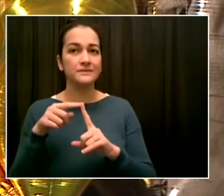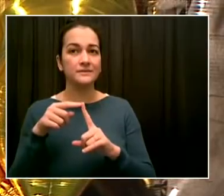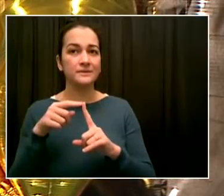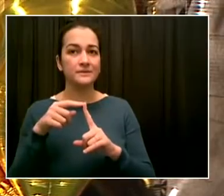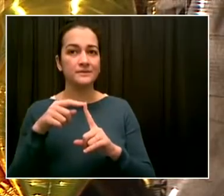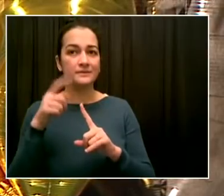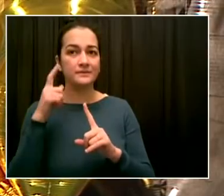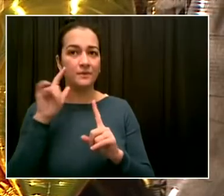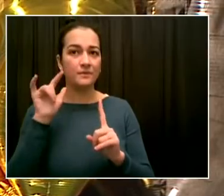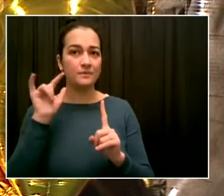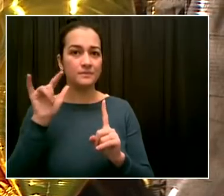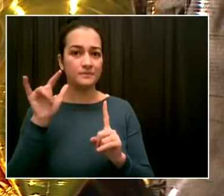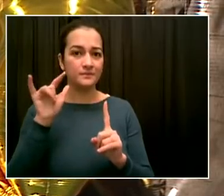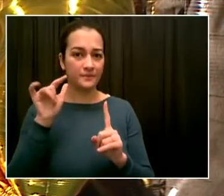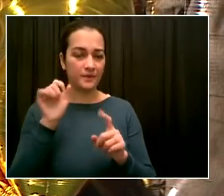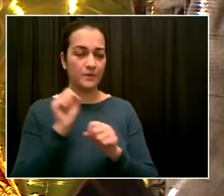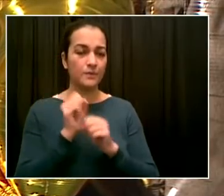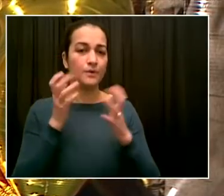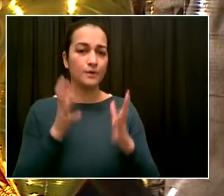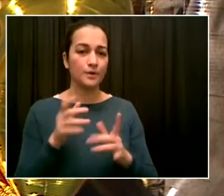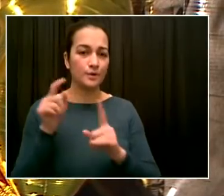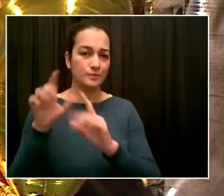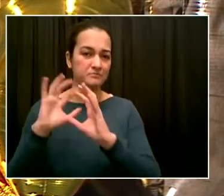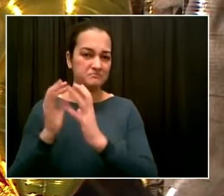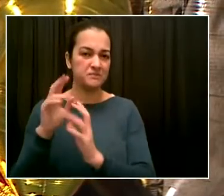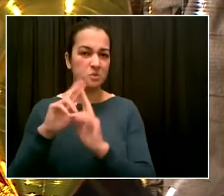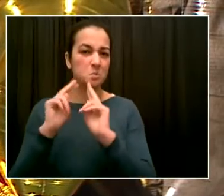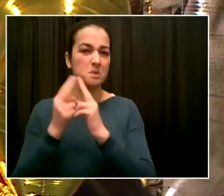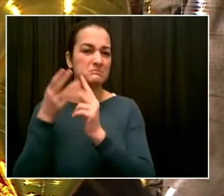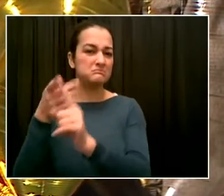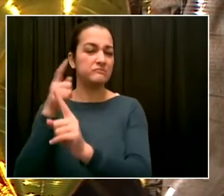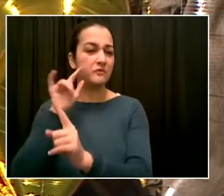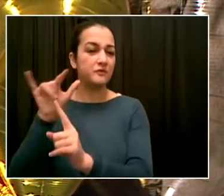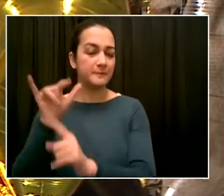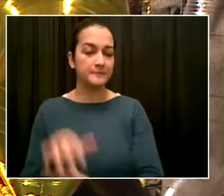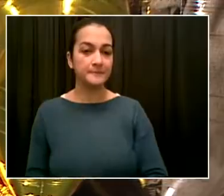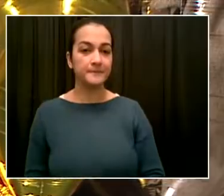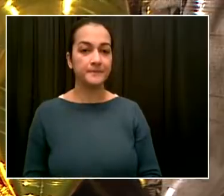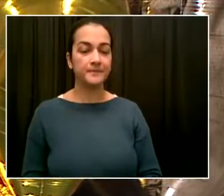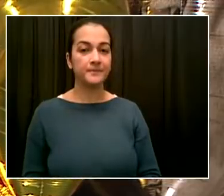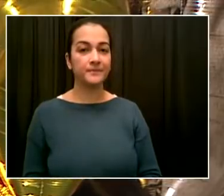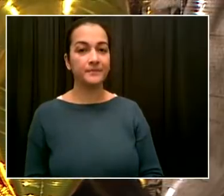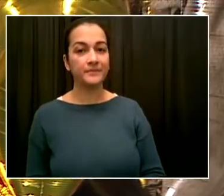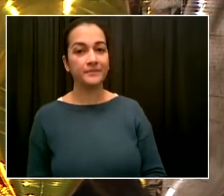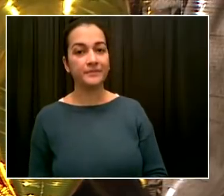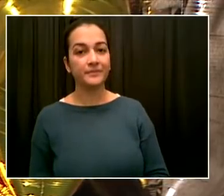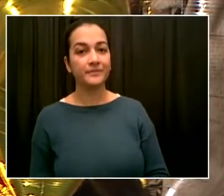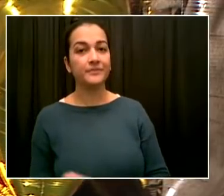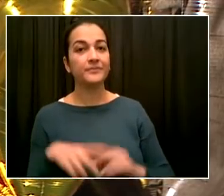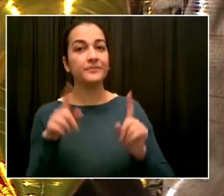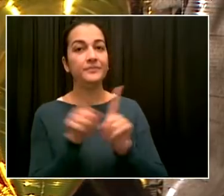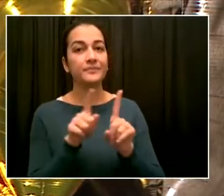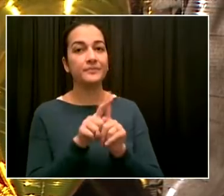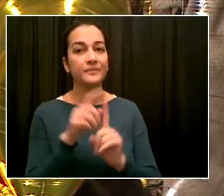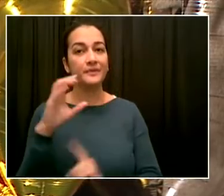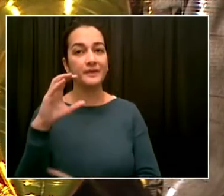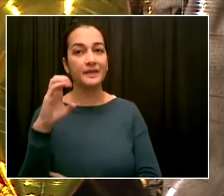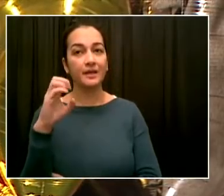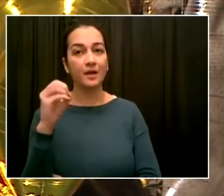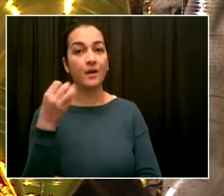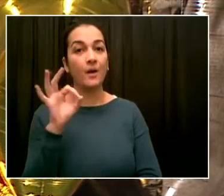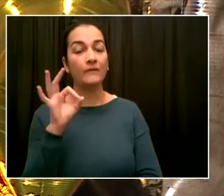think also Scott Kirby was on, the CEO of United. That was a case where it was not a mandate,